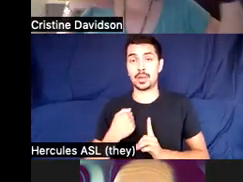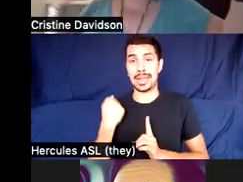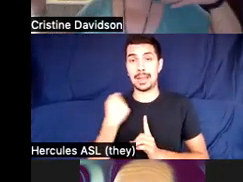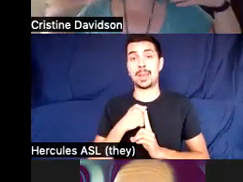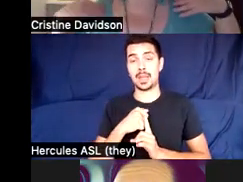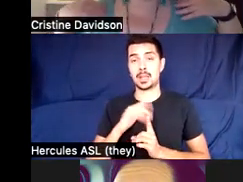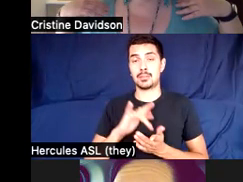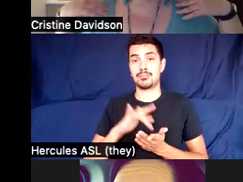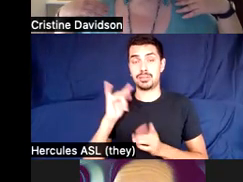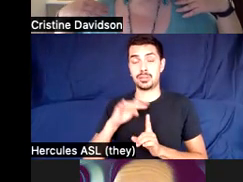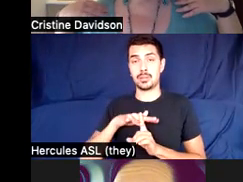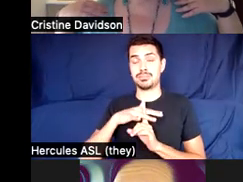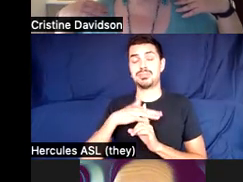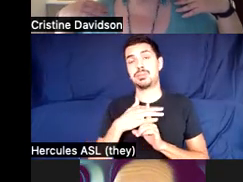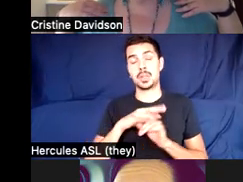but